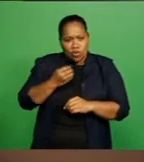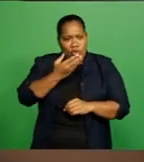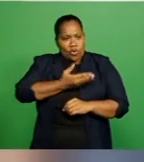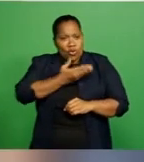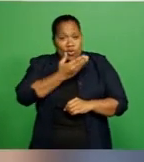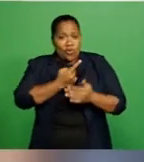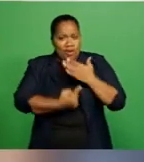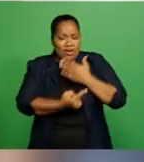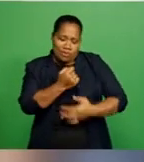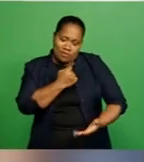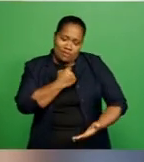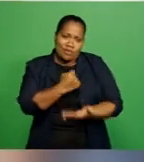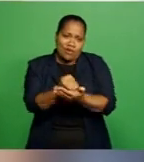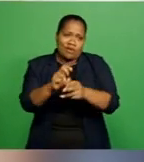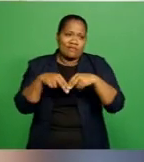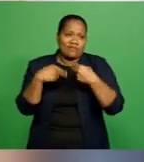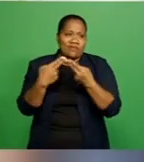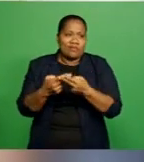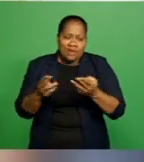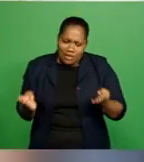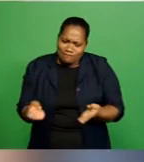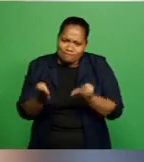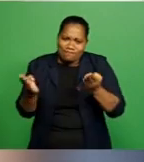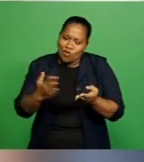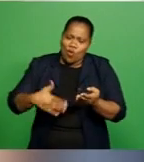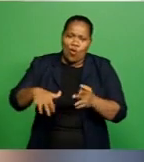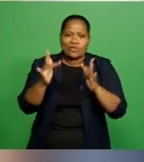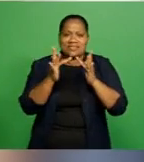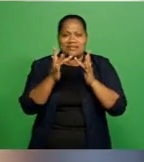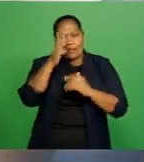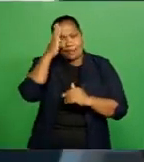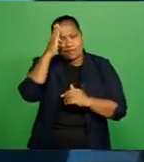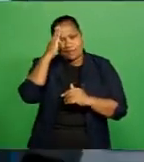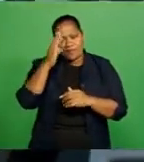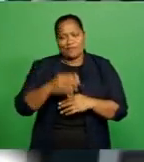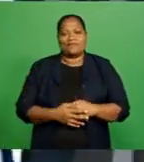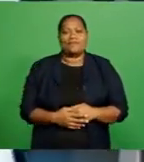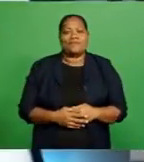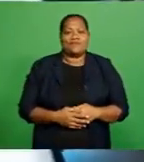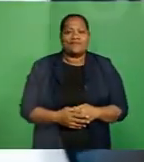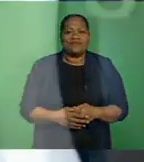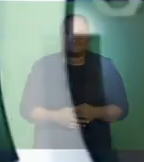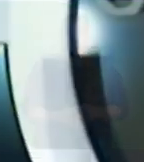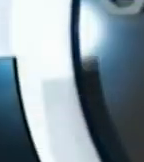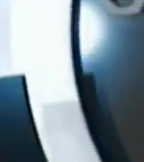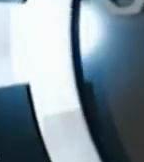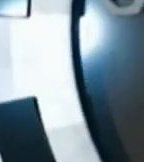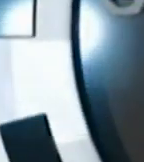family and inspire other single mothers. Lena Reese, FBC News.